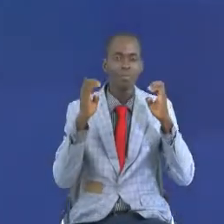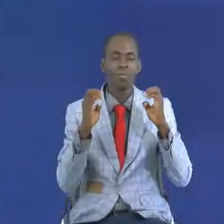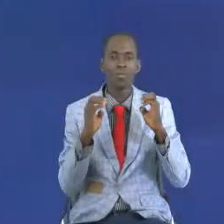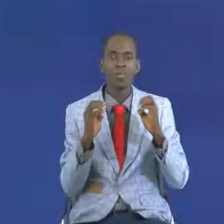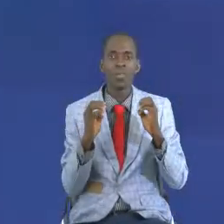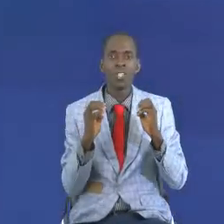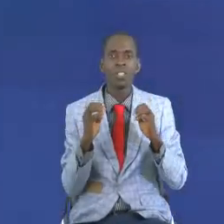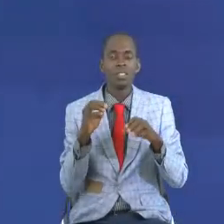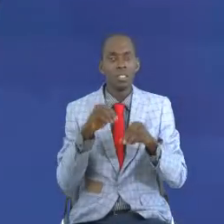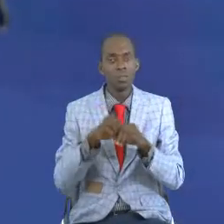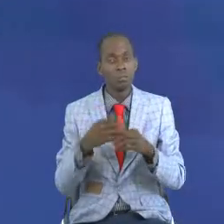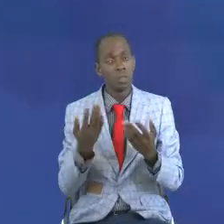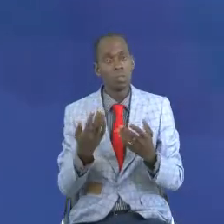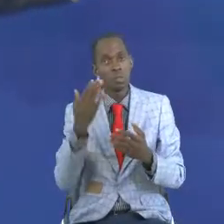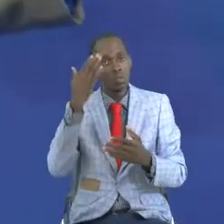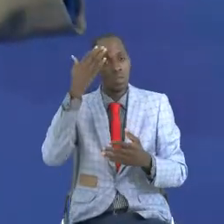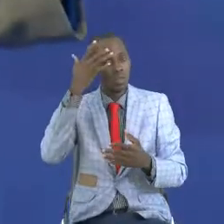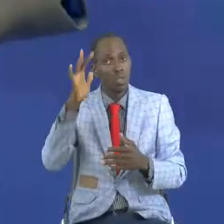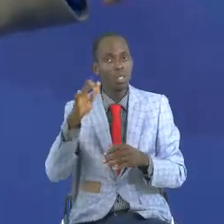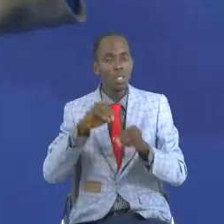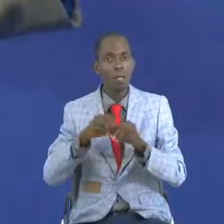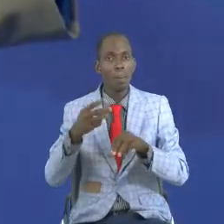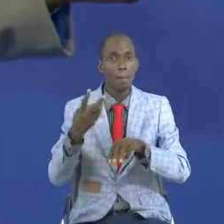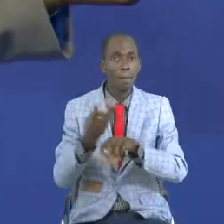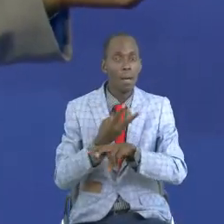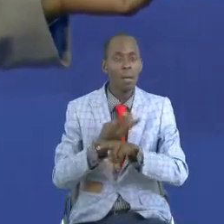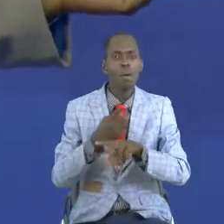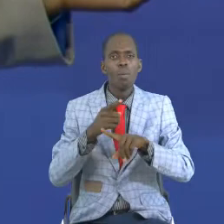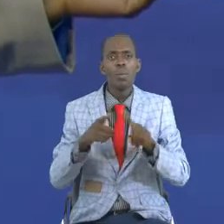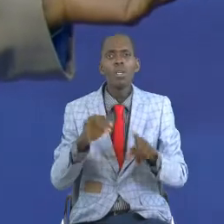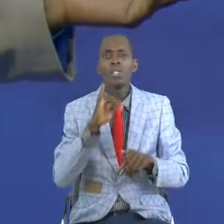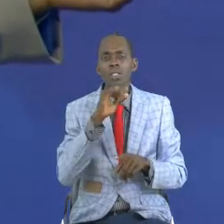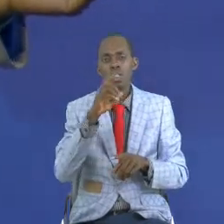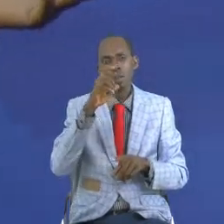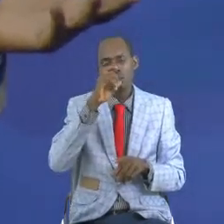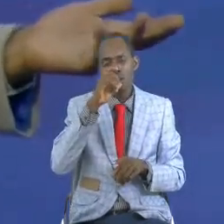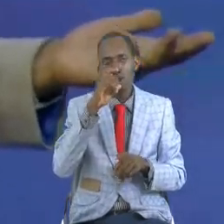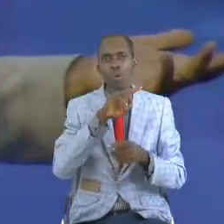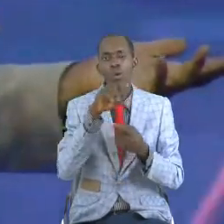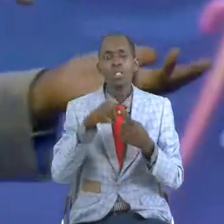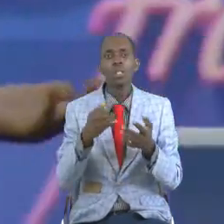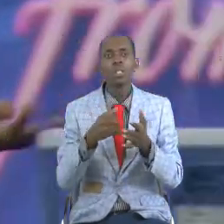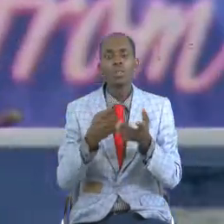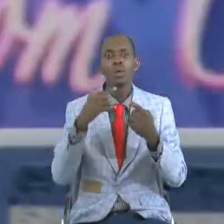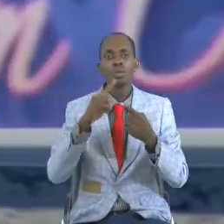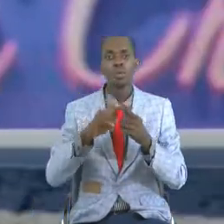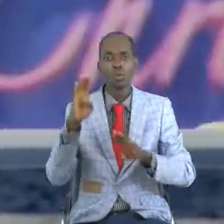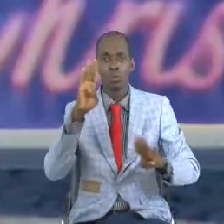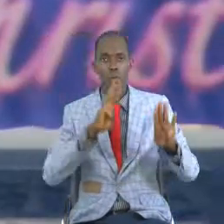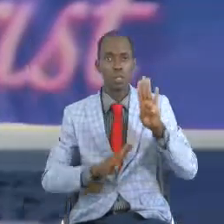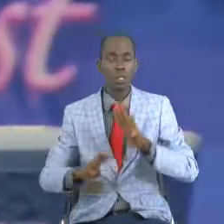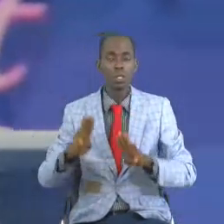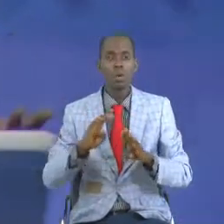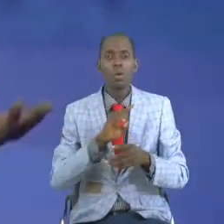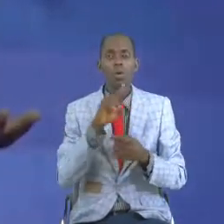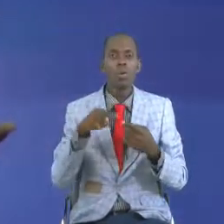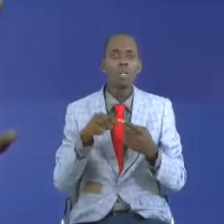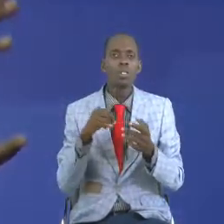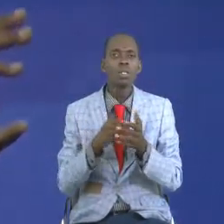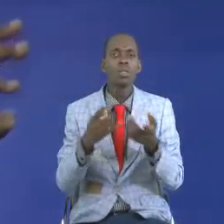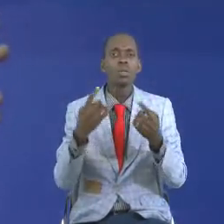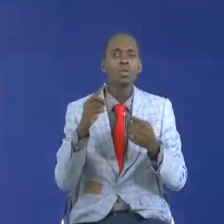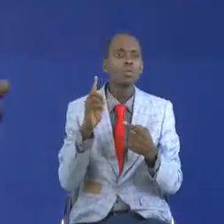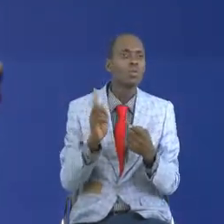mathematics but is he full when it comes to biology when it comes to all those all those